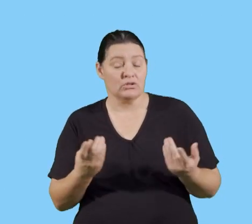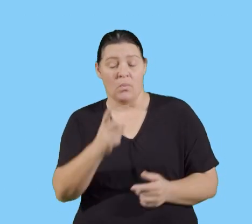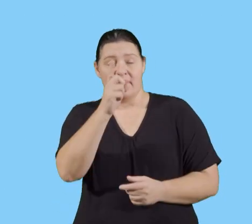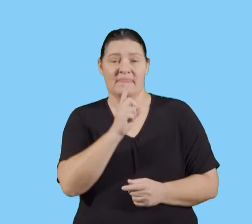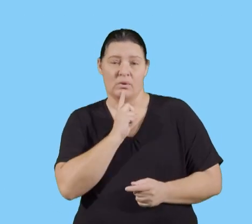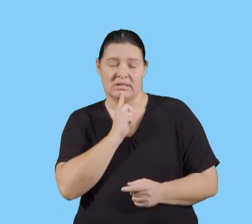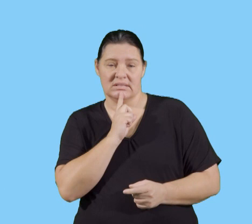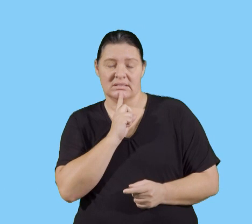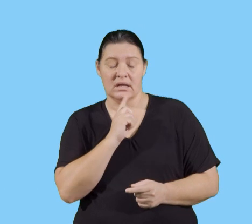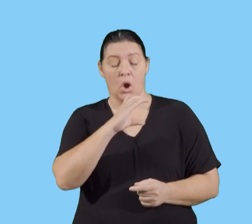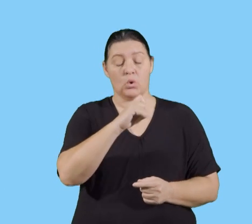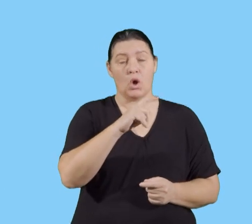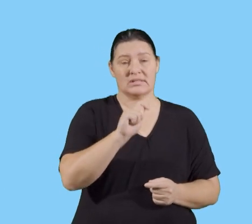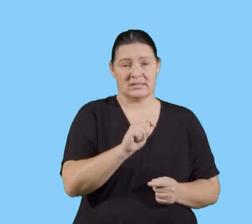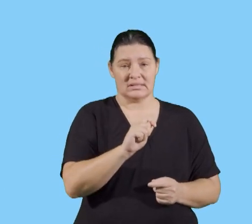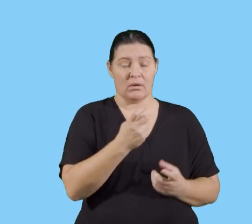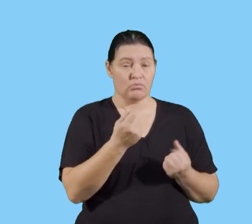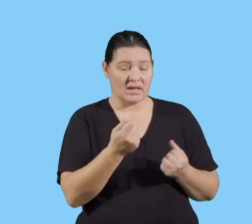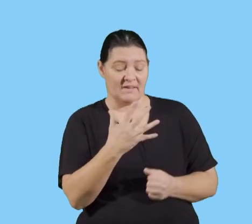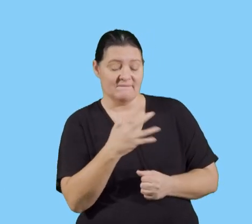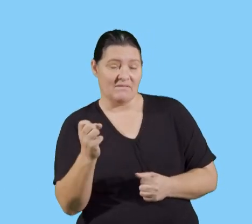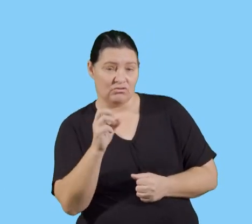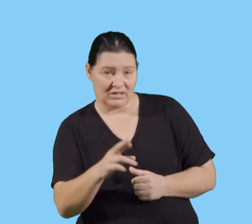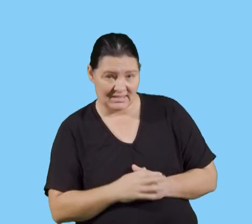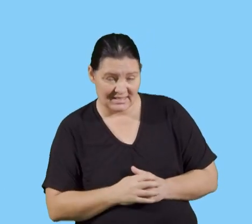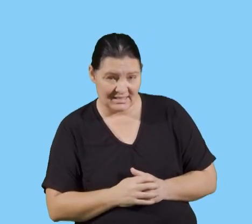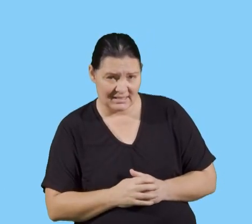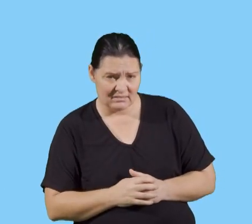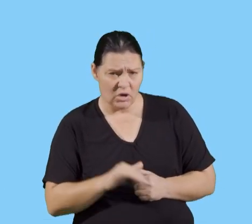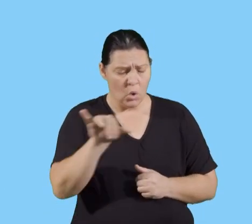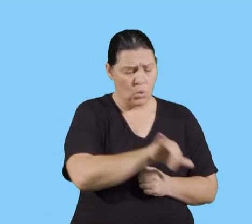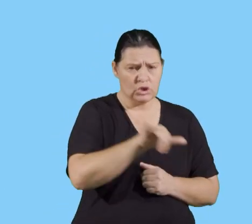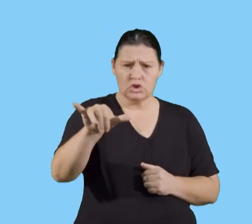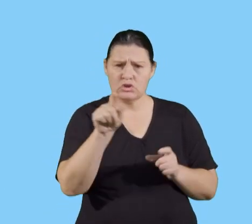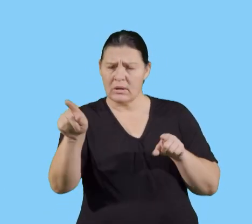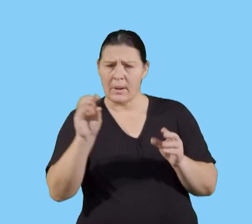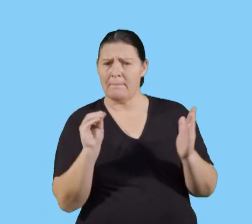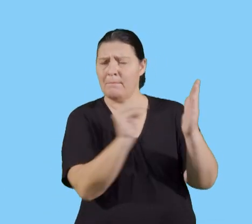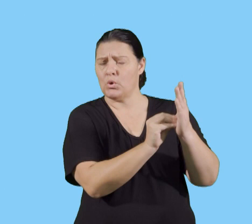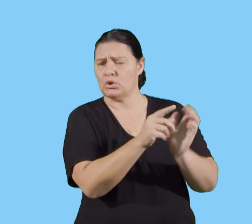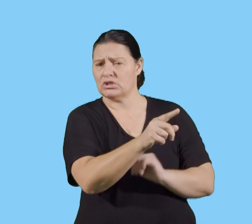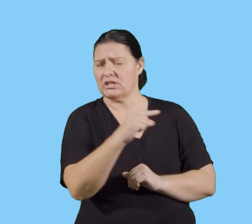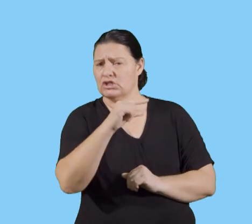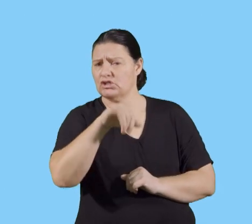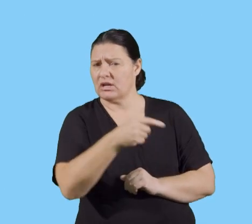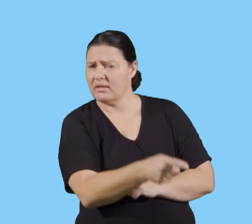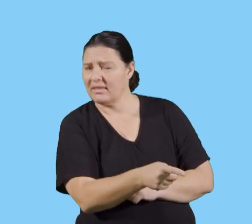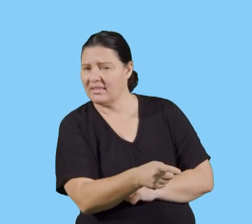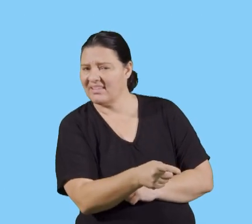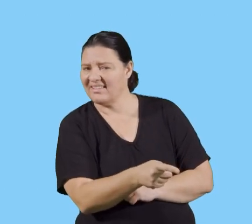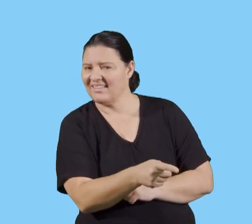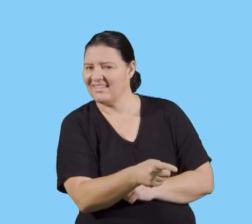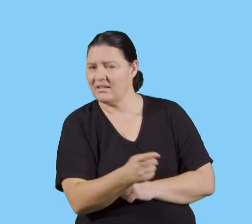1,000 rands and the cost price is 500. Can I ask you a question? Which of these two amounts do you think we're going to